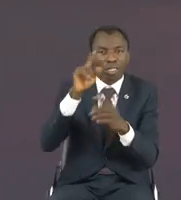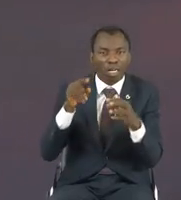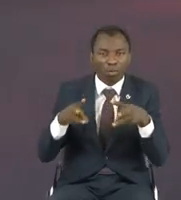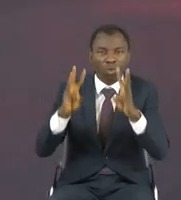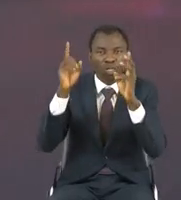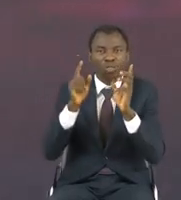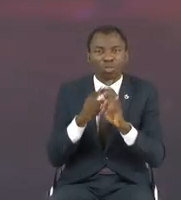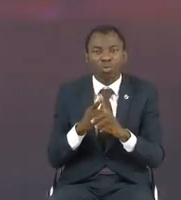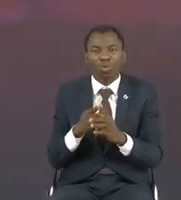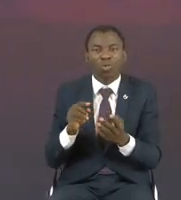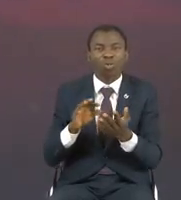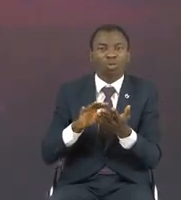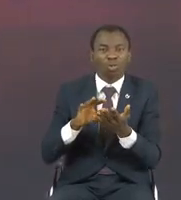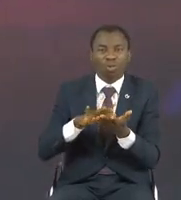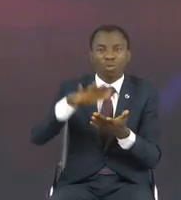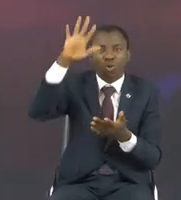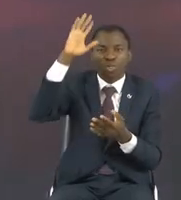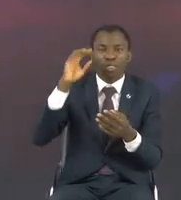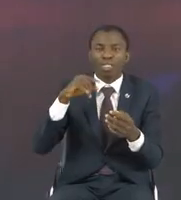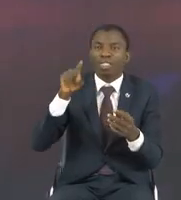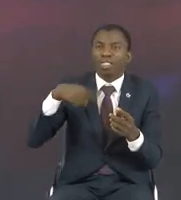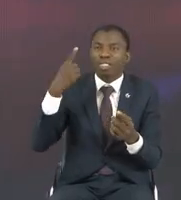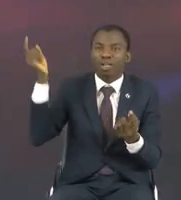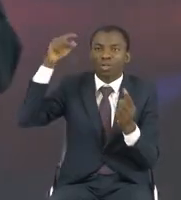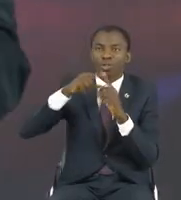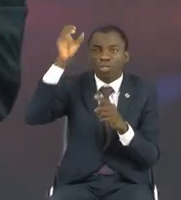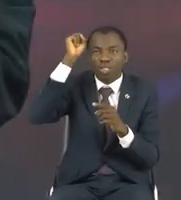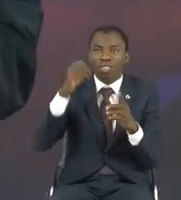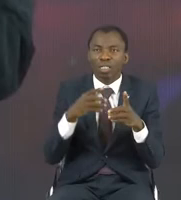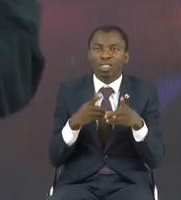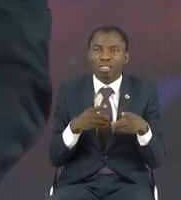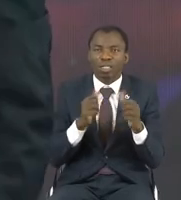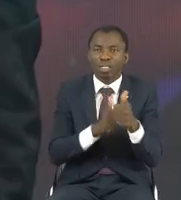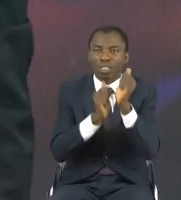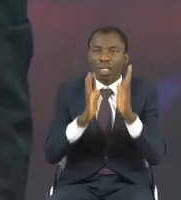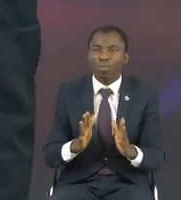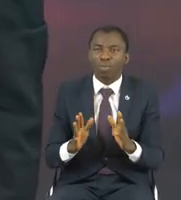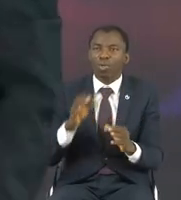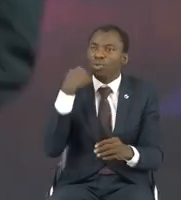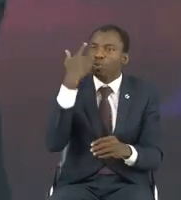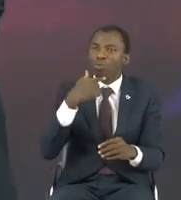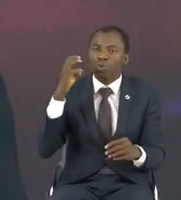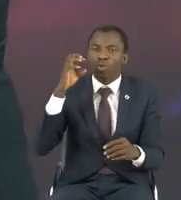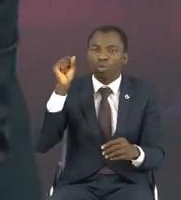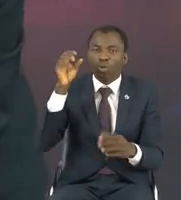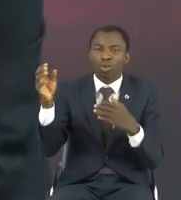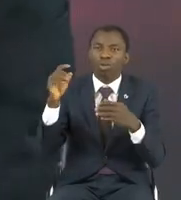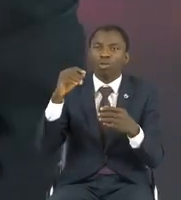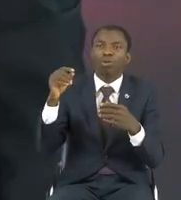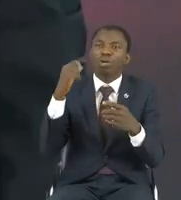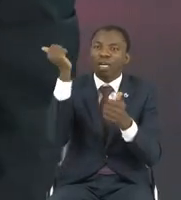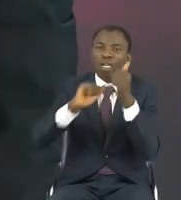his disciples, whosoever will come after me, let him